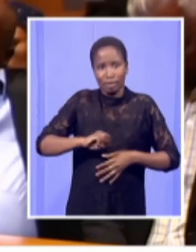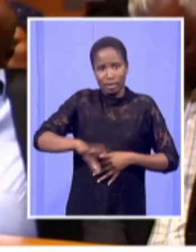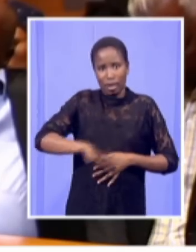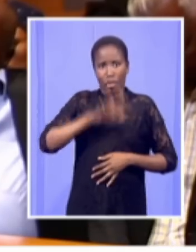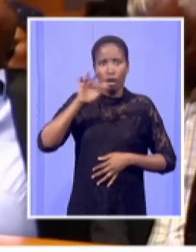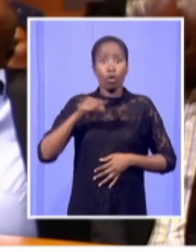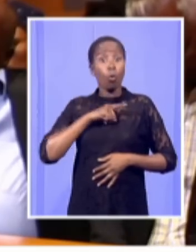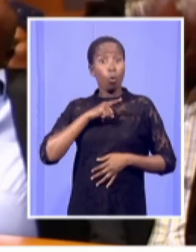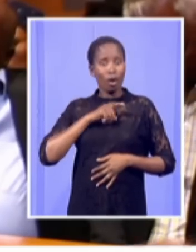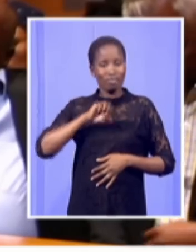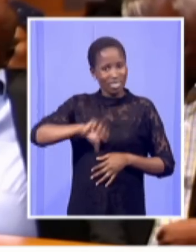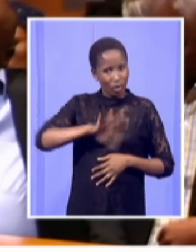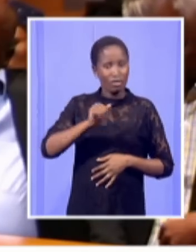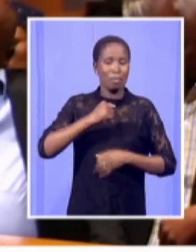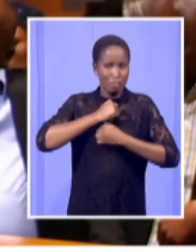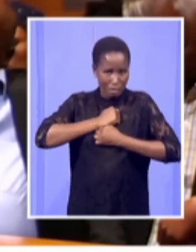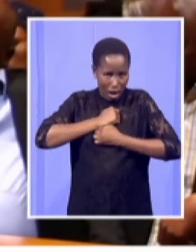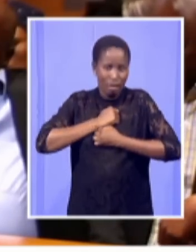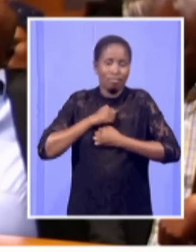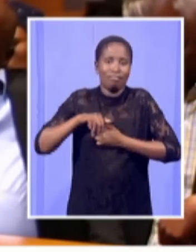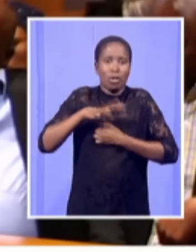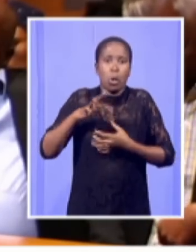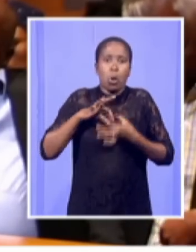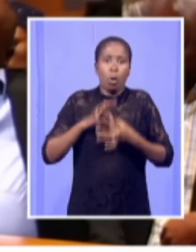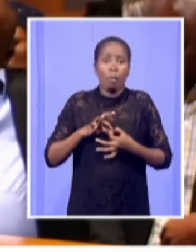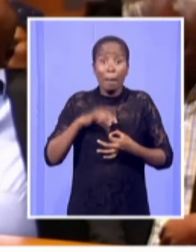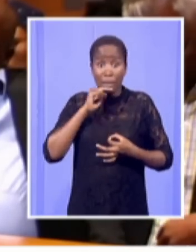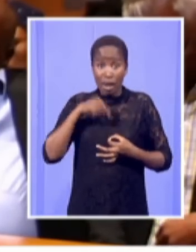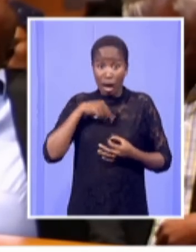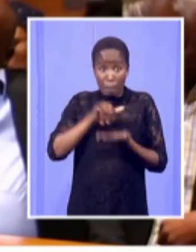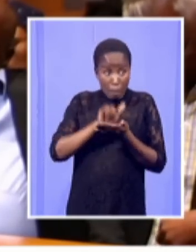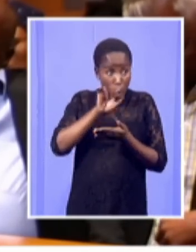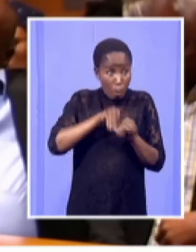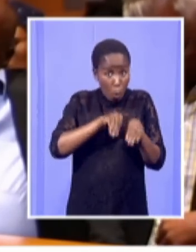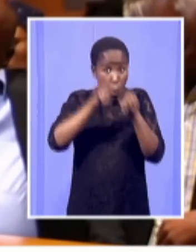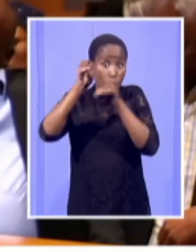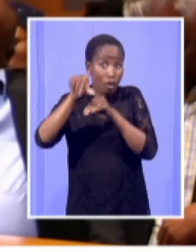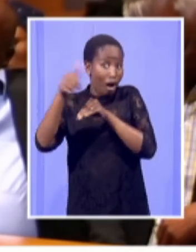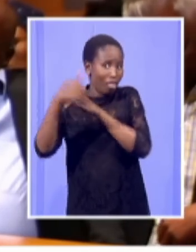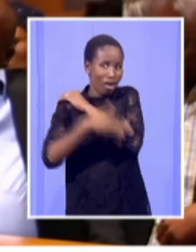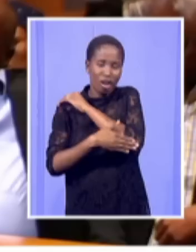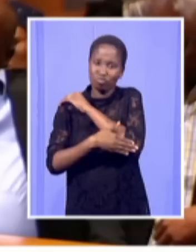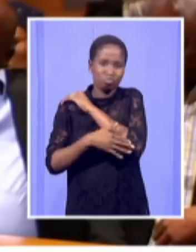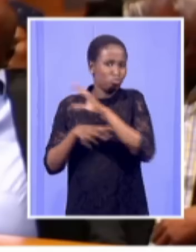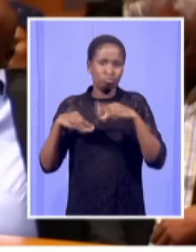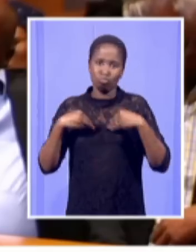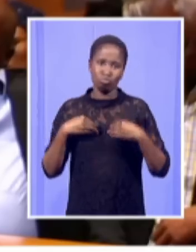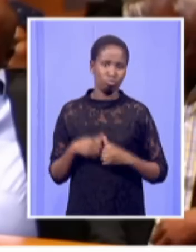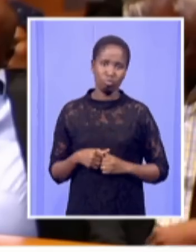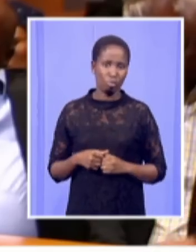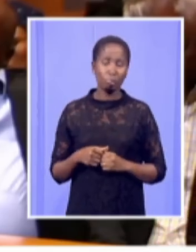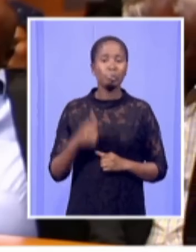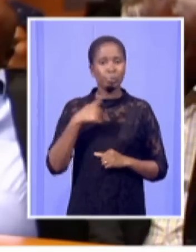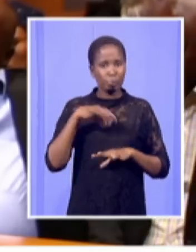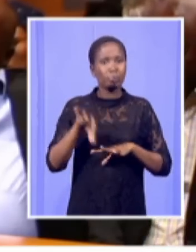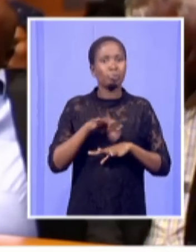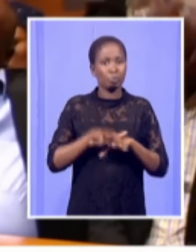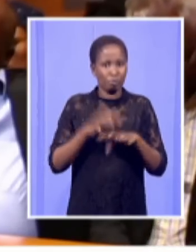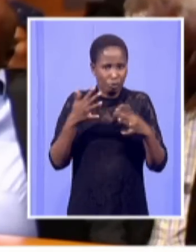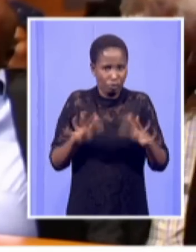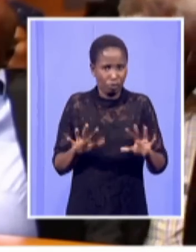permanent place of abode. I have no intention to relocate to any other country. I'm married in community of property